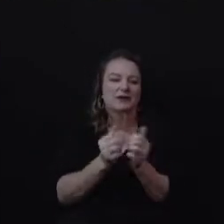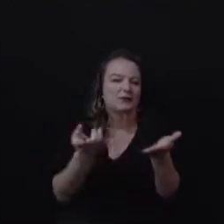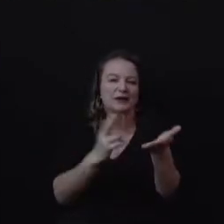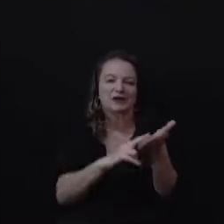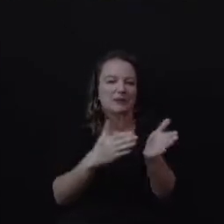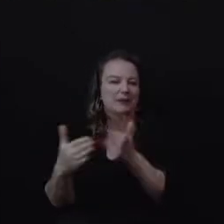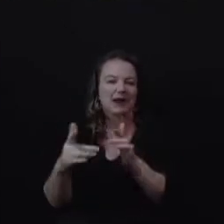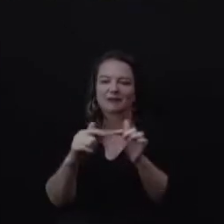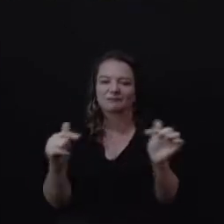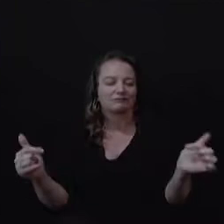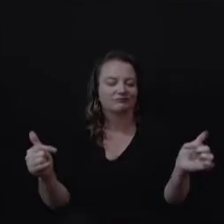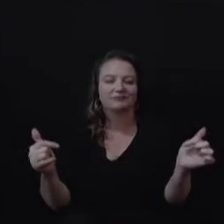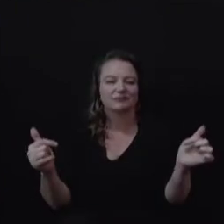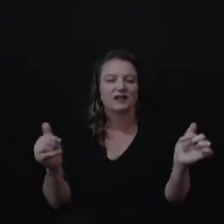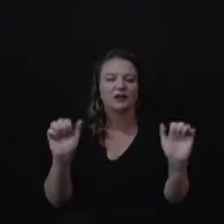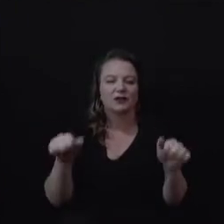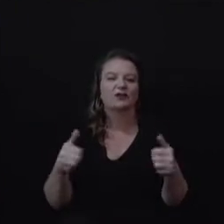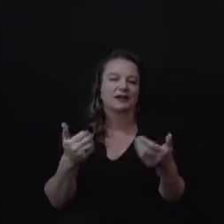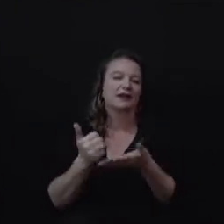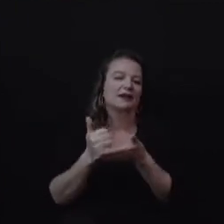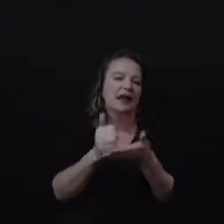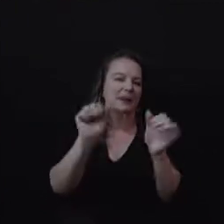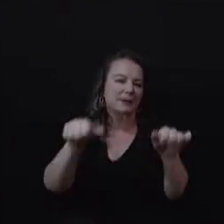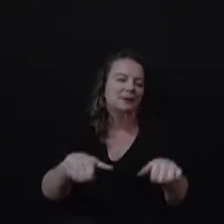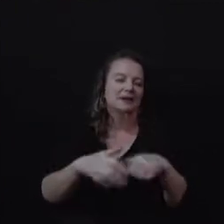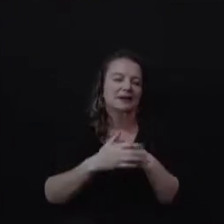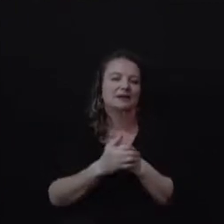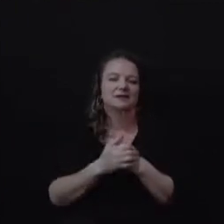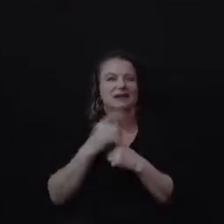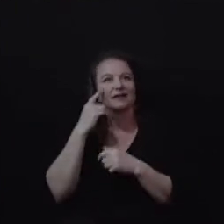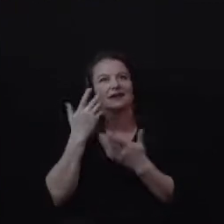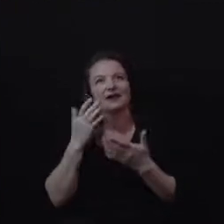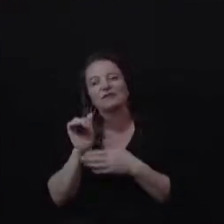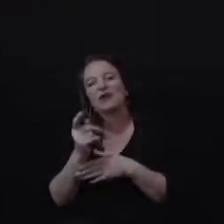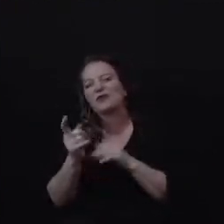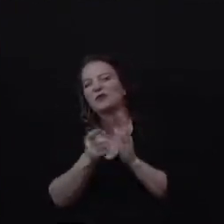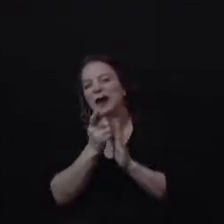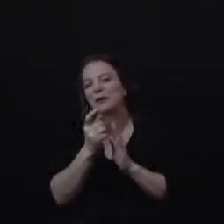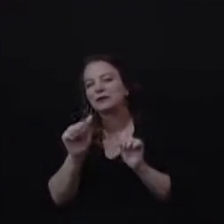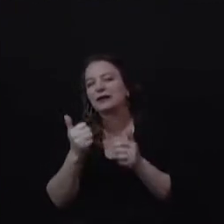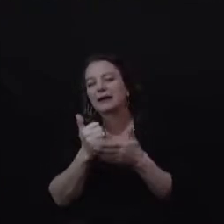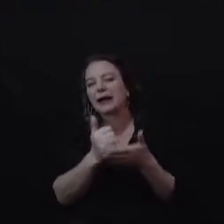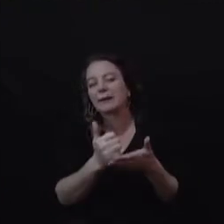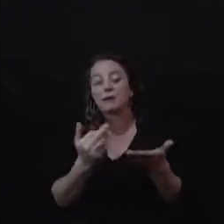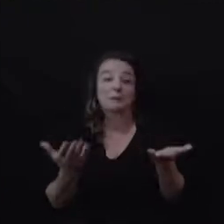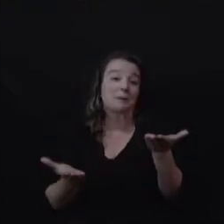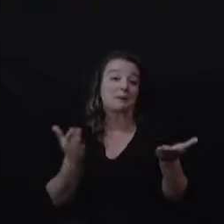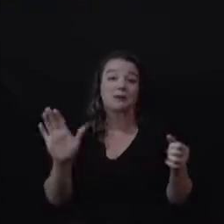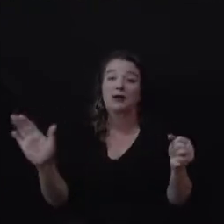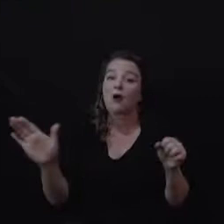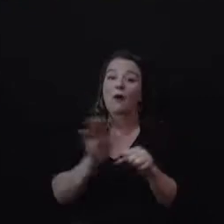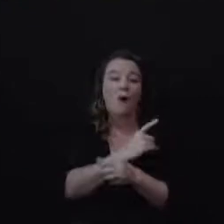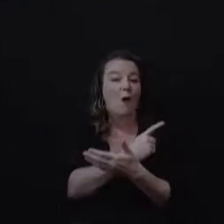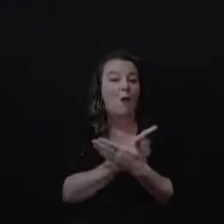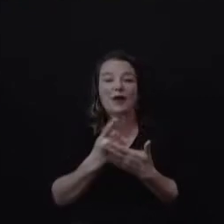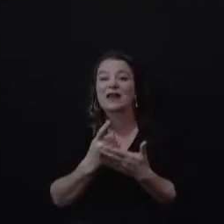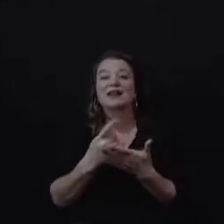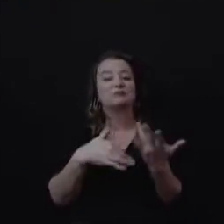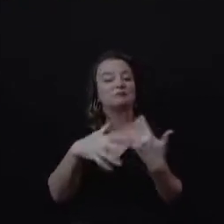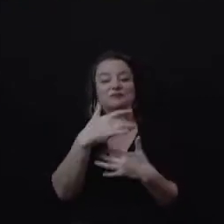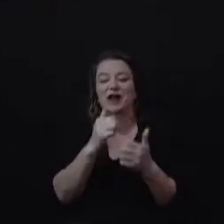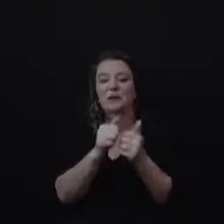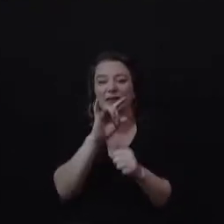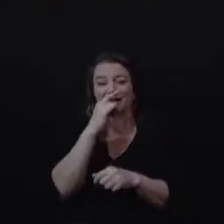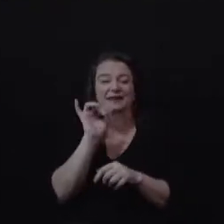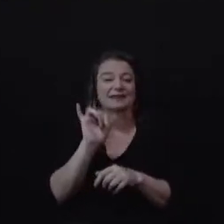There's a spot for you to plug in. And so if you're like, I can give a few hours of my time, or I can come the whole week and hang out with the kids, that sounds